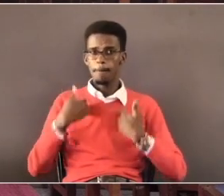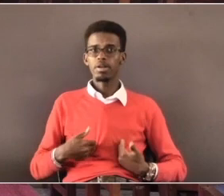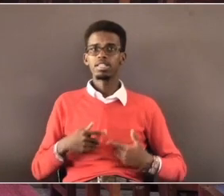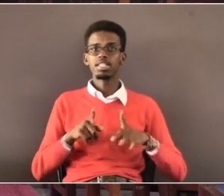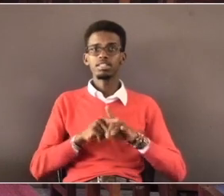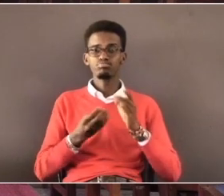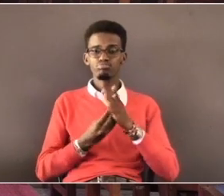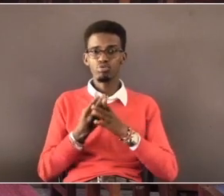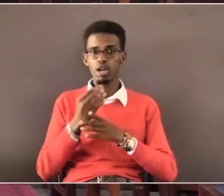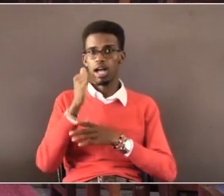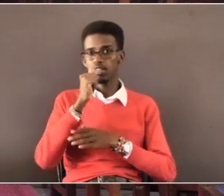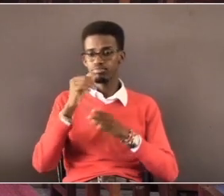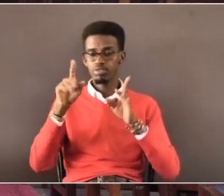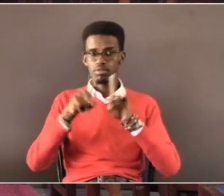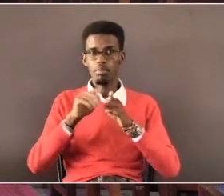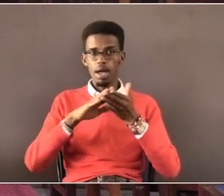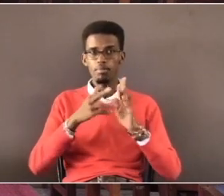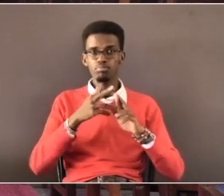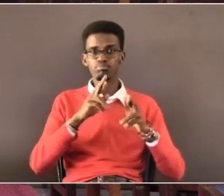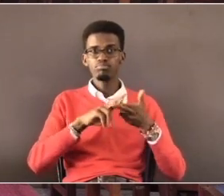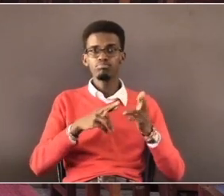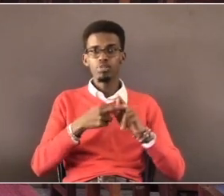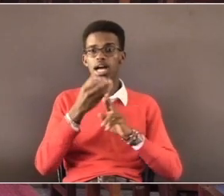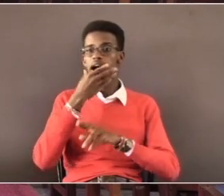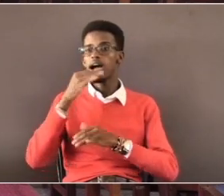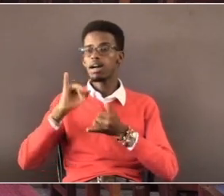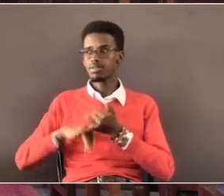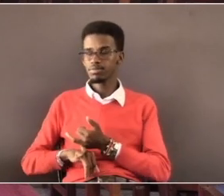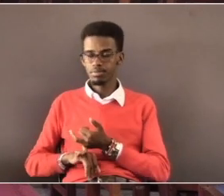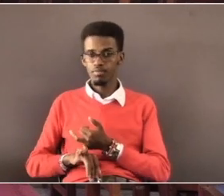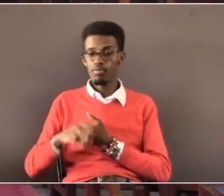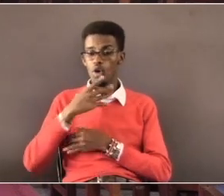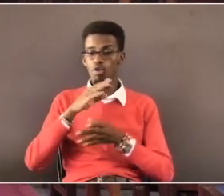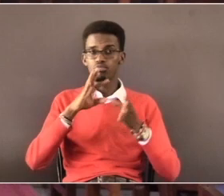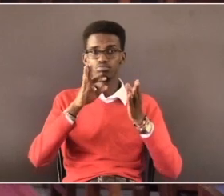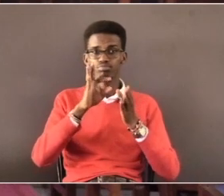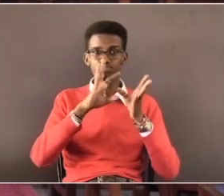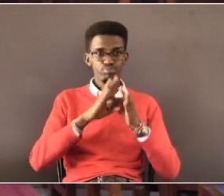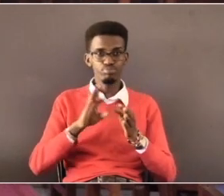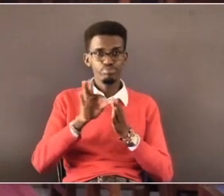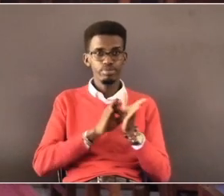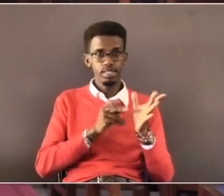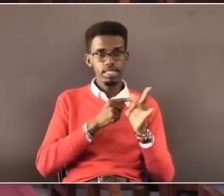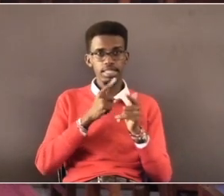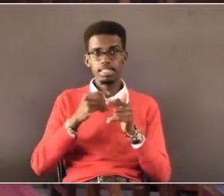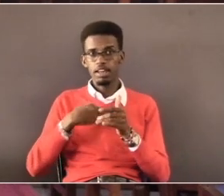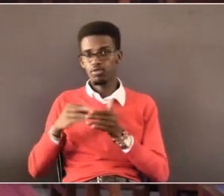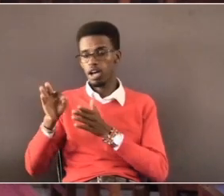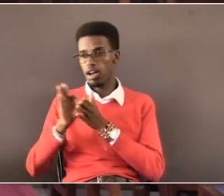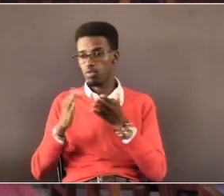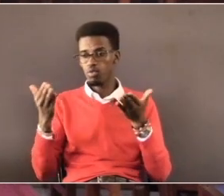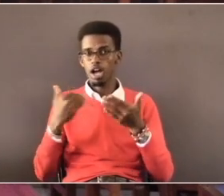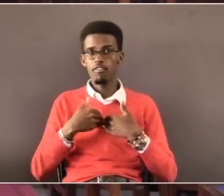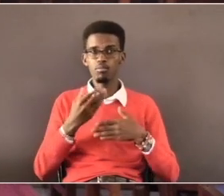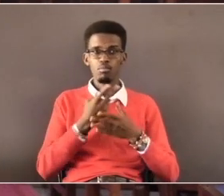grow as a couple. So, you need a joint account? Great. Do you really need to have the account where you have to